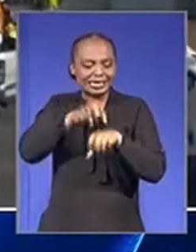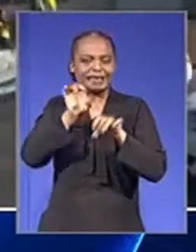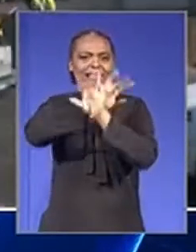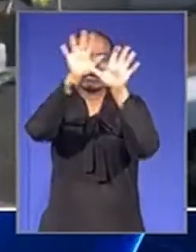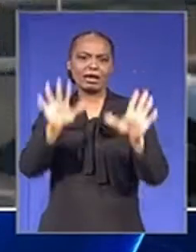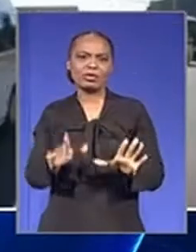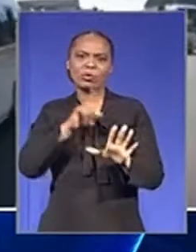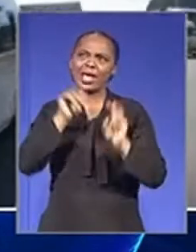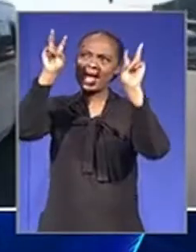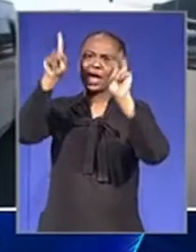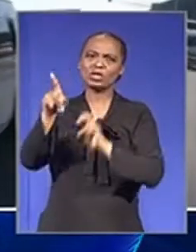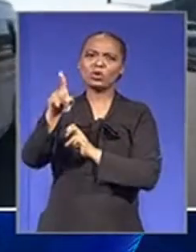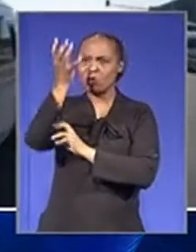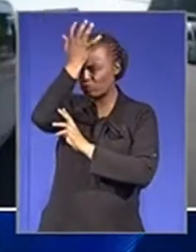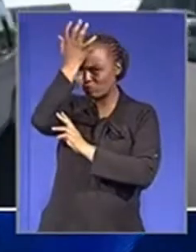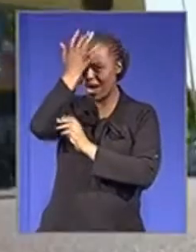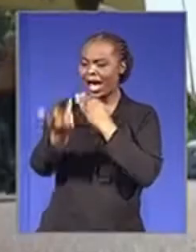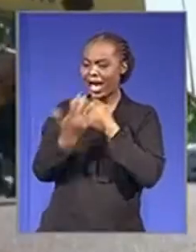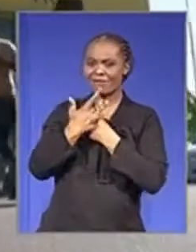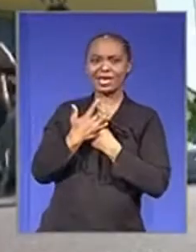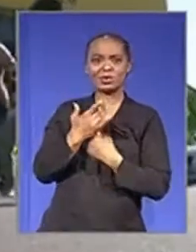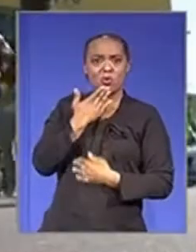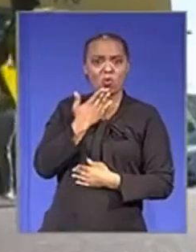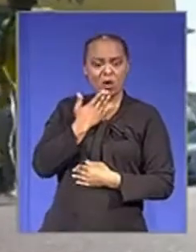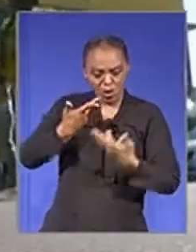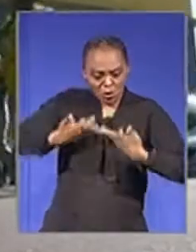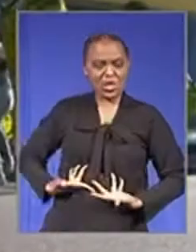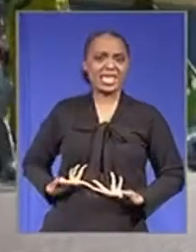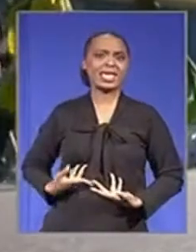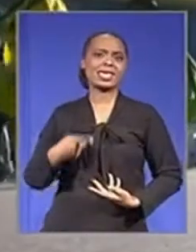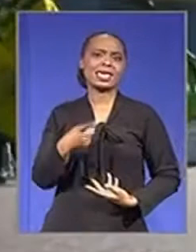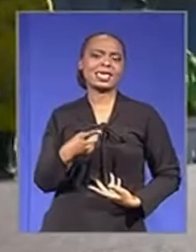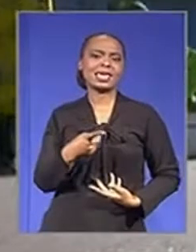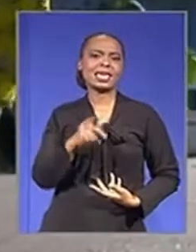Zuma directly affects us in KZN. Letsatsi la ho qetela